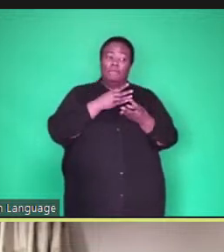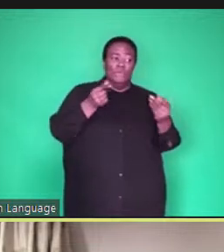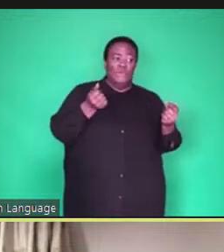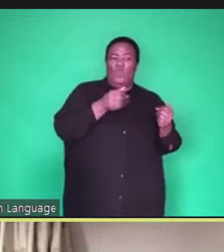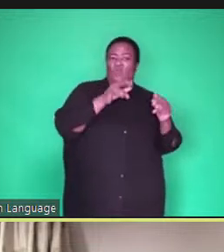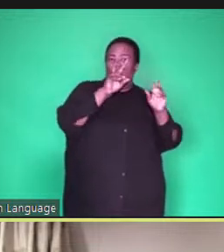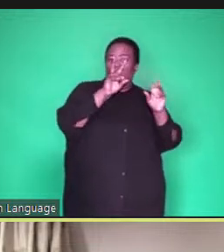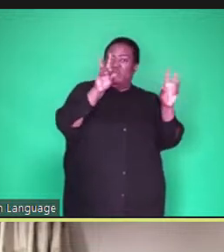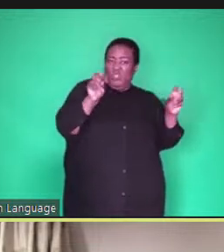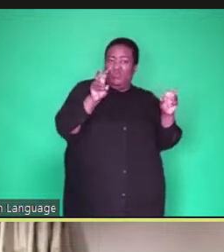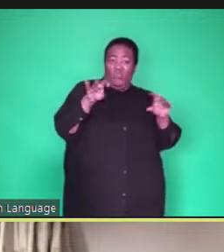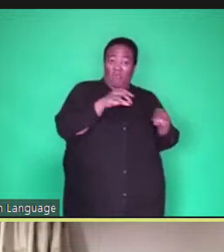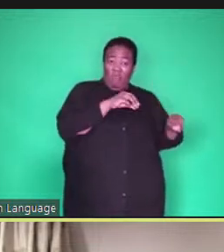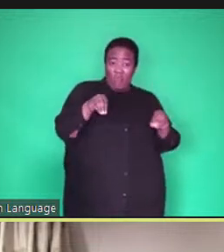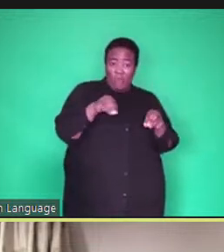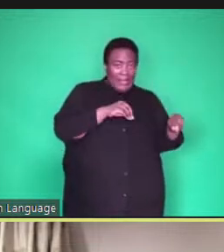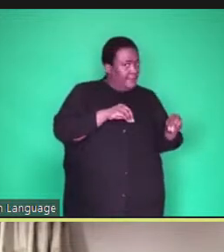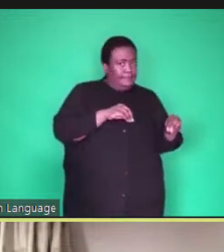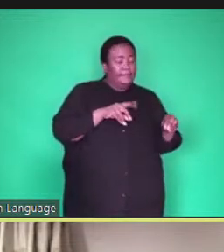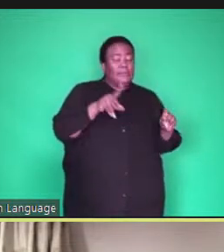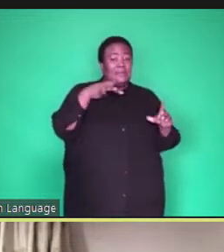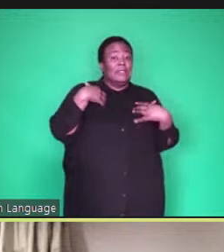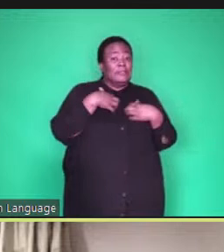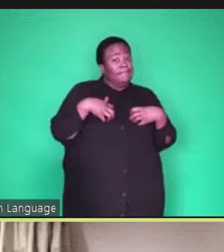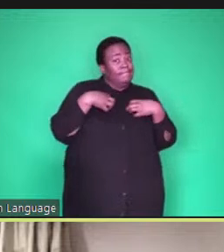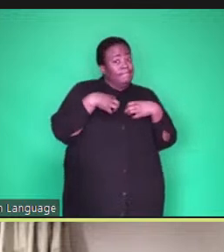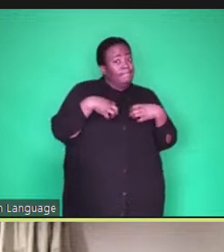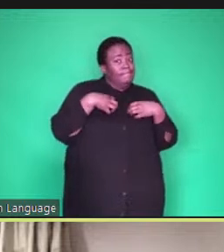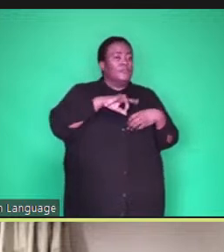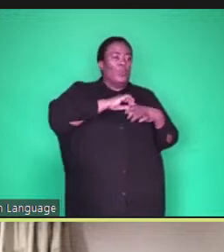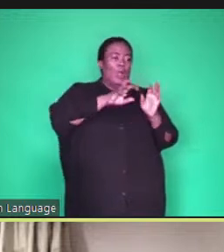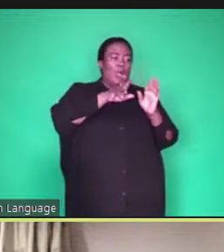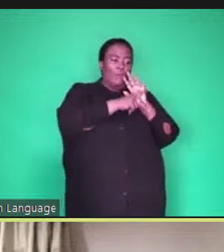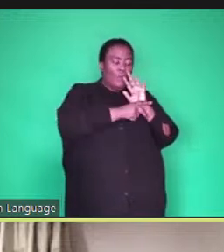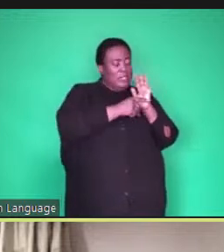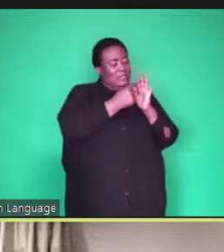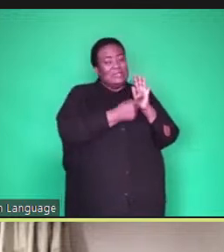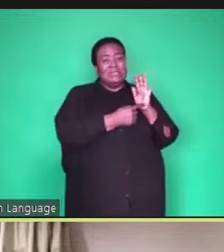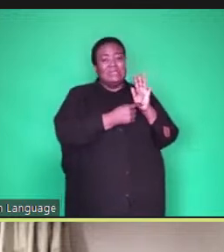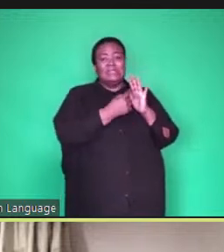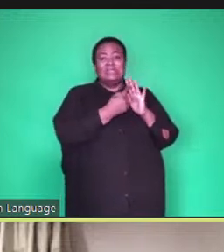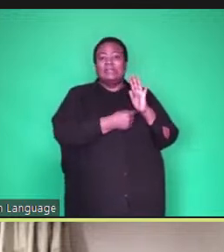really worrying in an already fragmented policy environment.